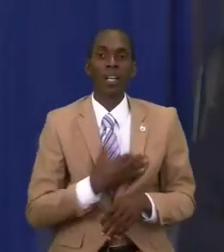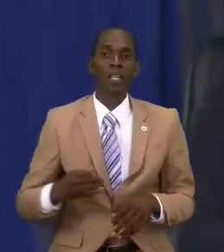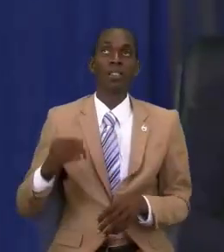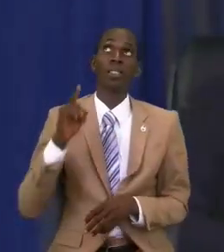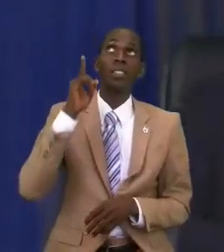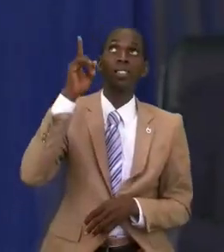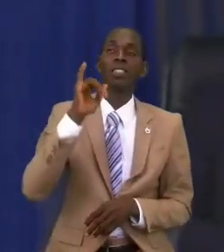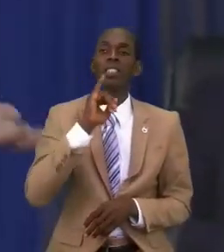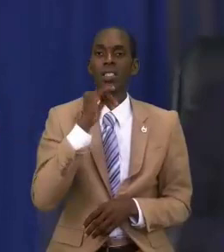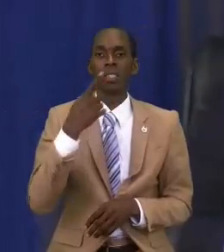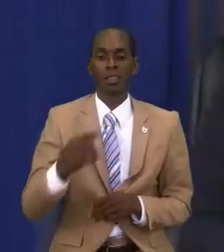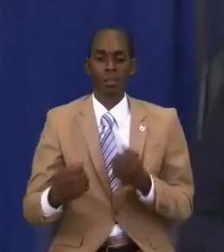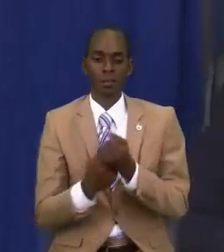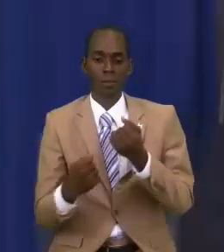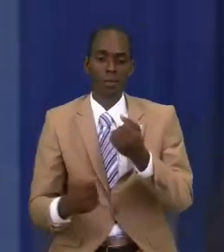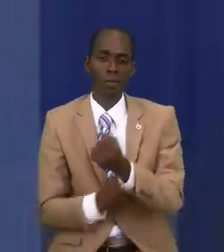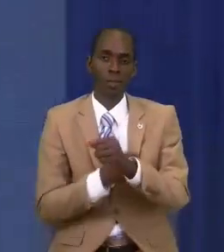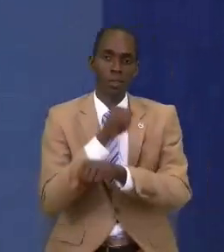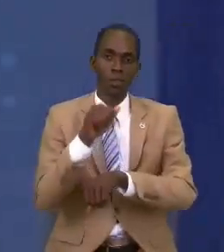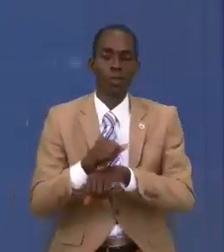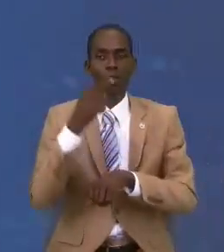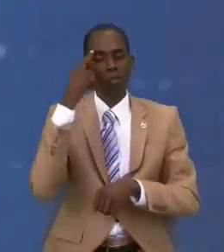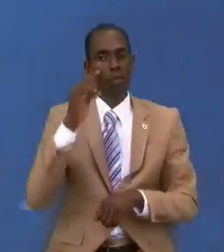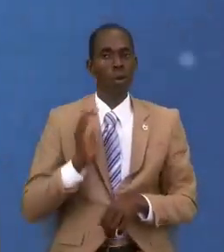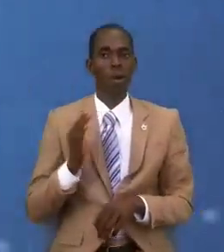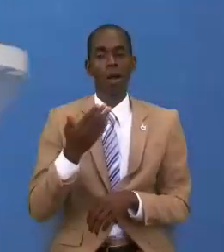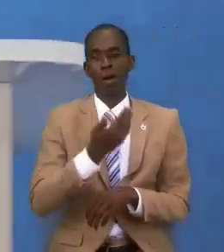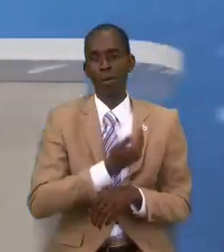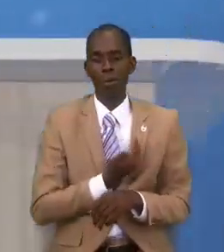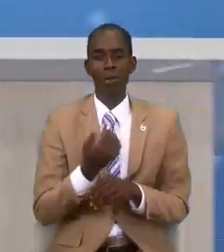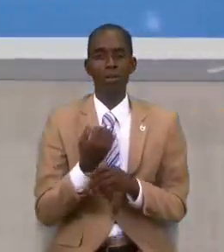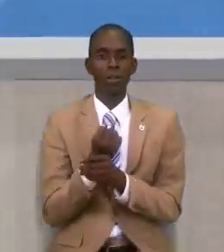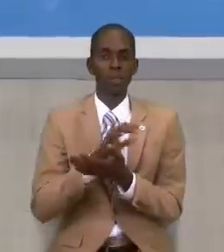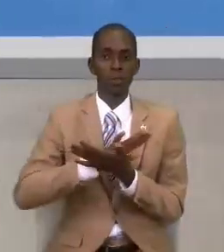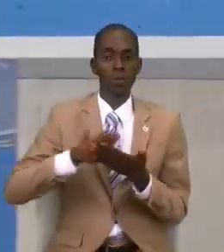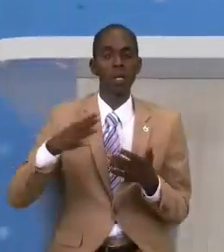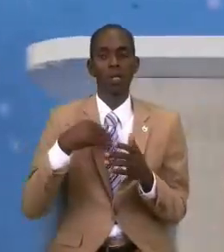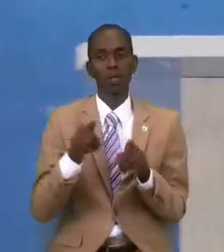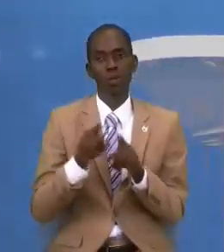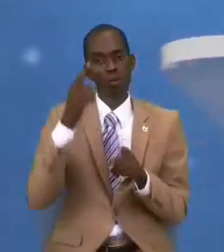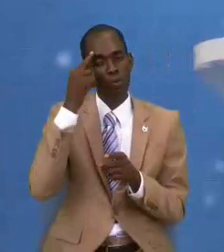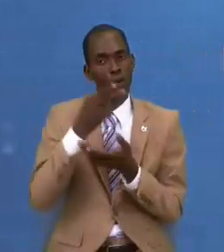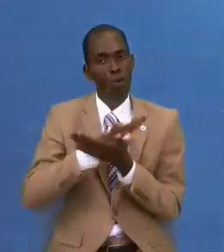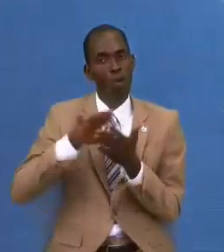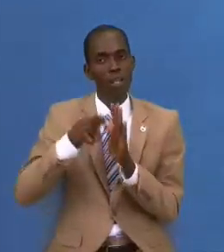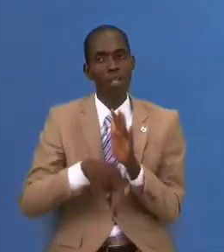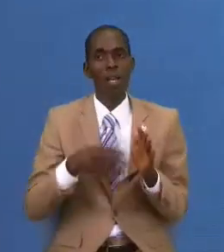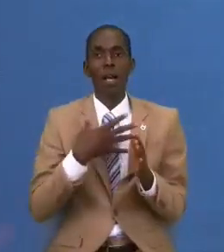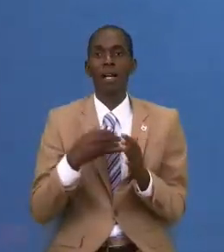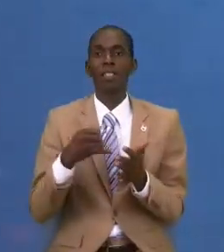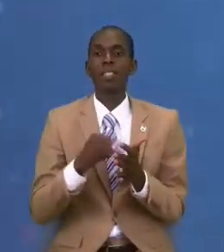as well as for our holiness. And it is, if we're going to get there eventually, there must